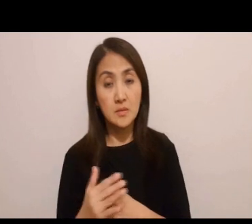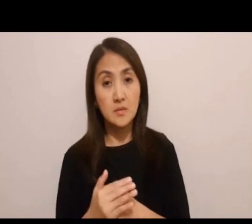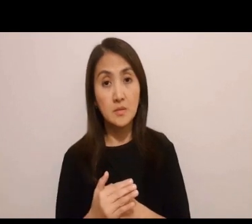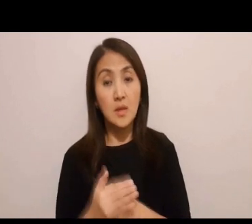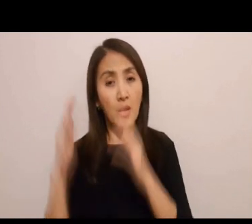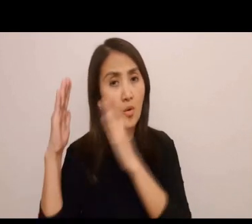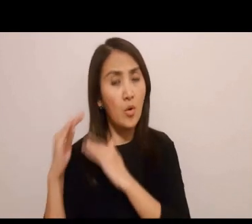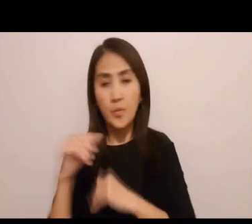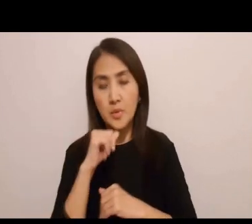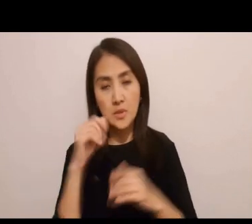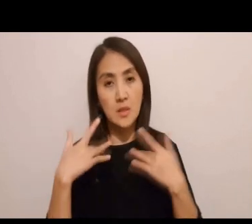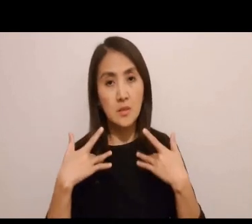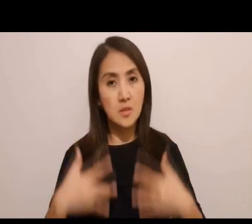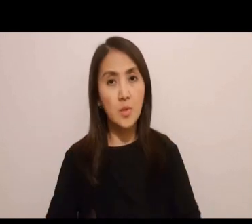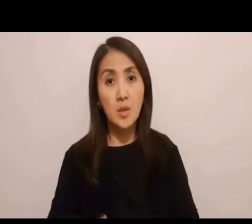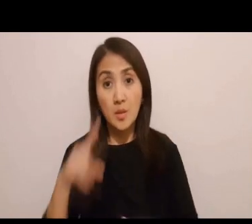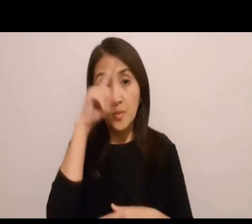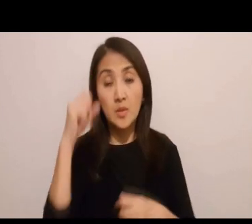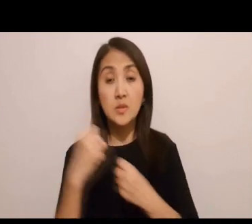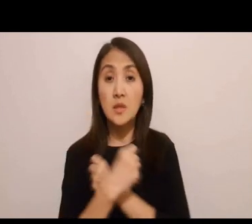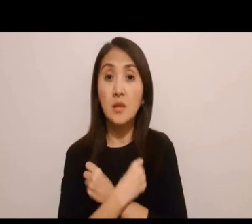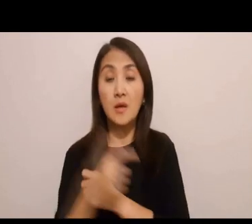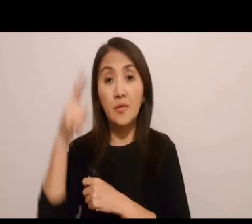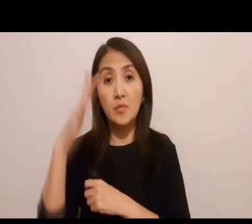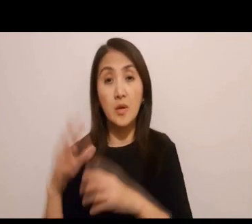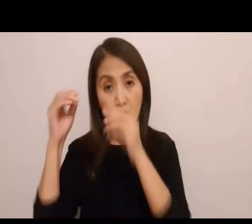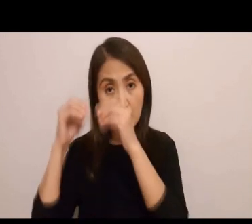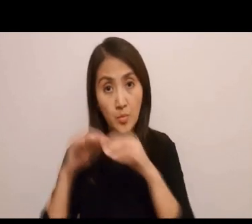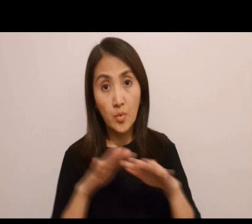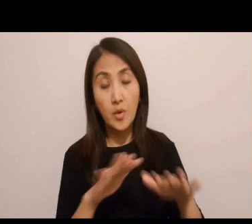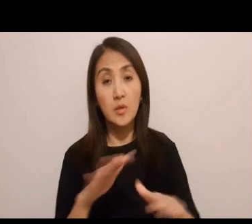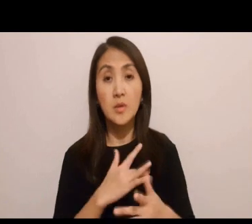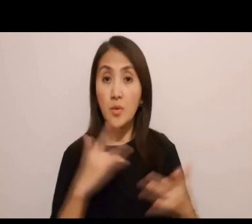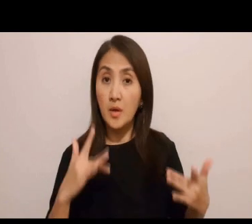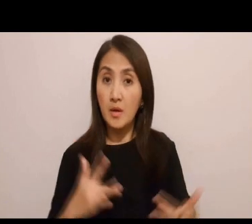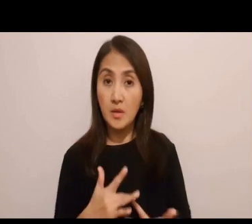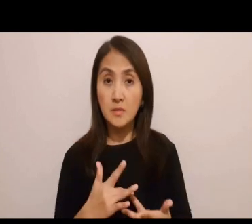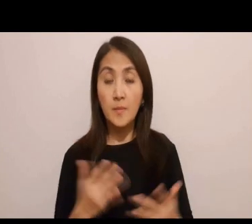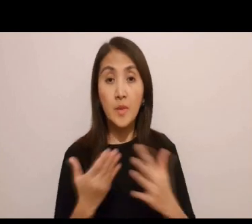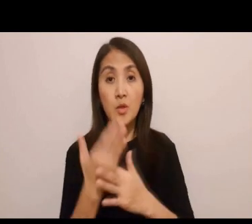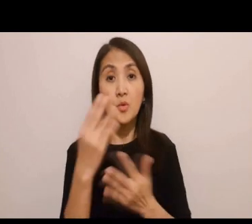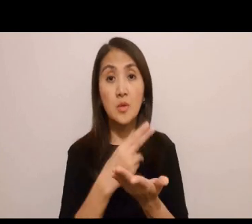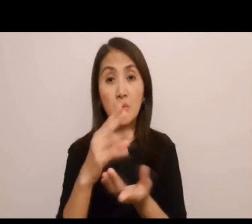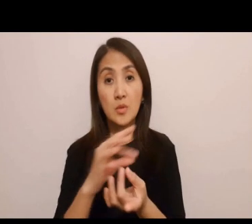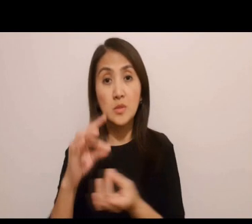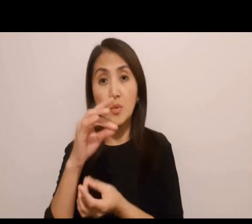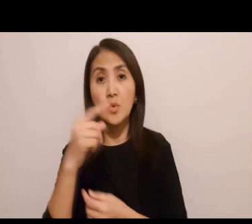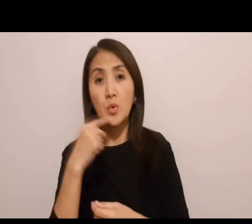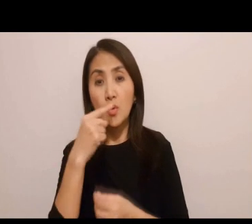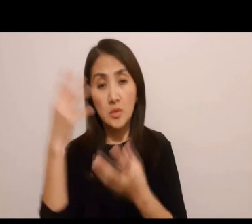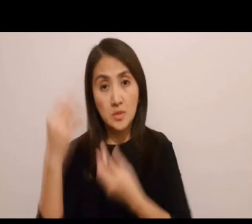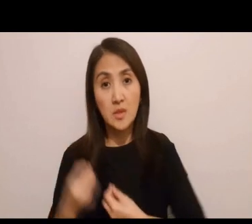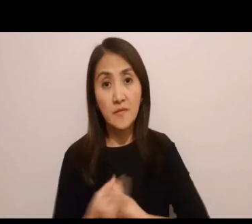glory of God. And hope does not disappoint, because the love of God has been poured out into our hearts,